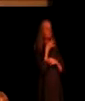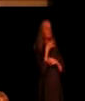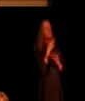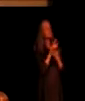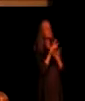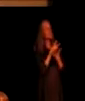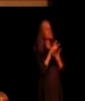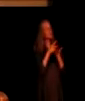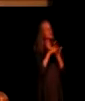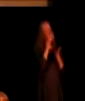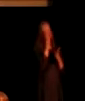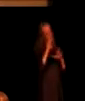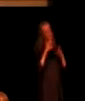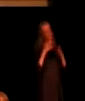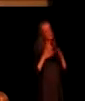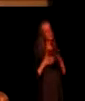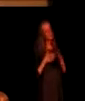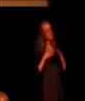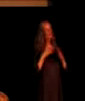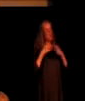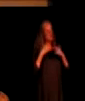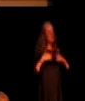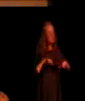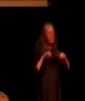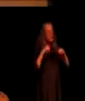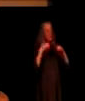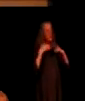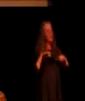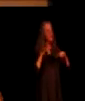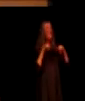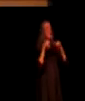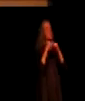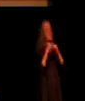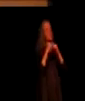students started playing with the Tyros